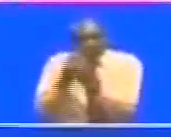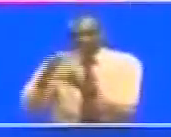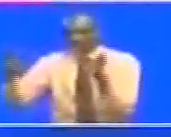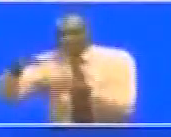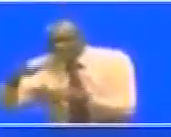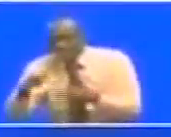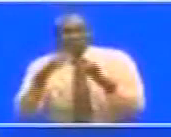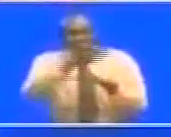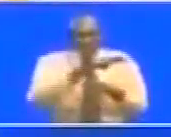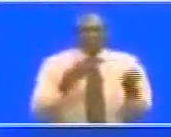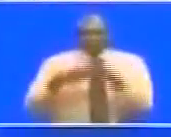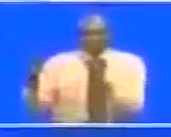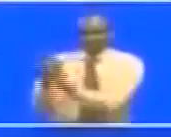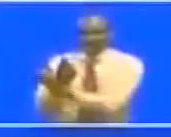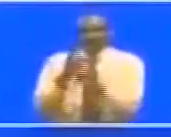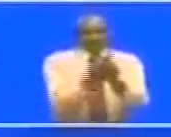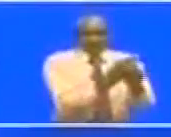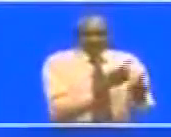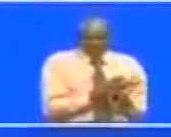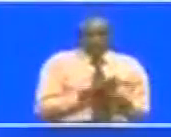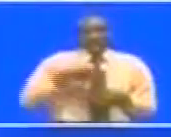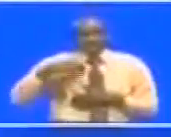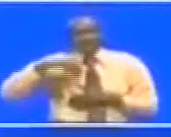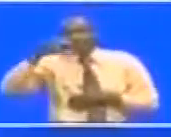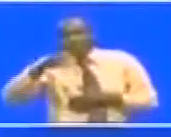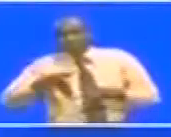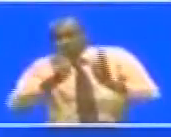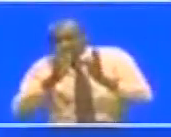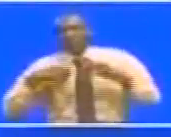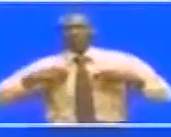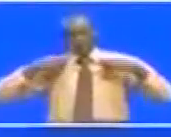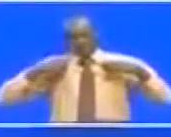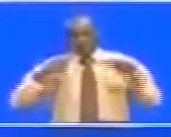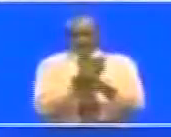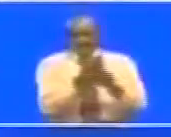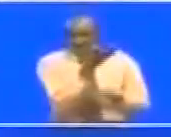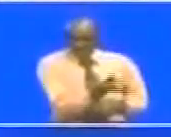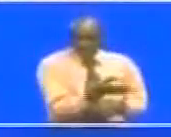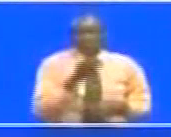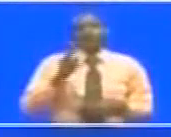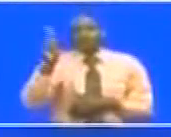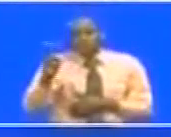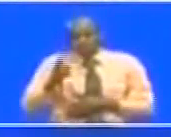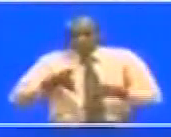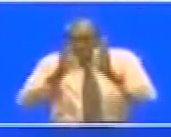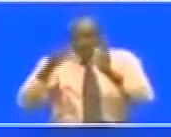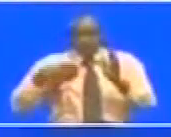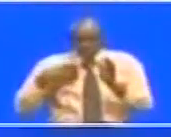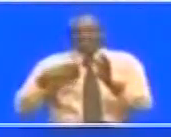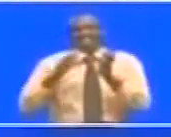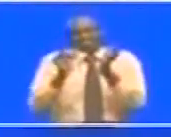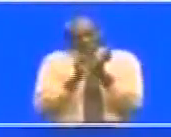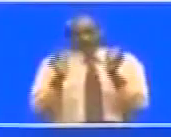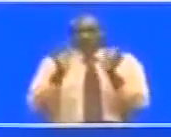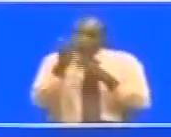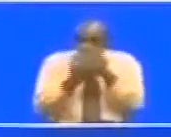for different commodities, with popular streets like Congo Street, famous for its clothing shops. Uhuru Street is known for its electronic and